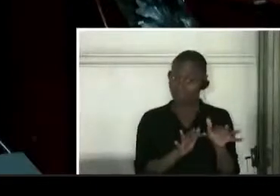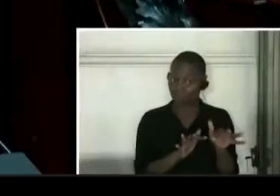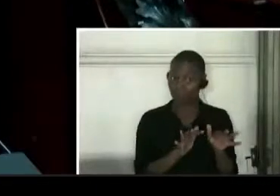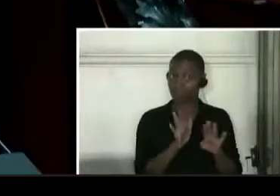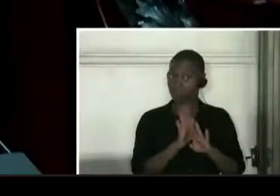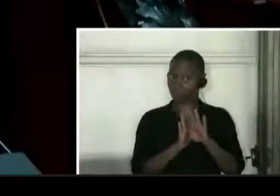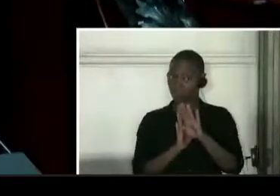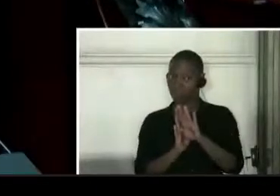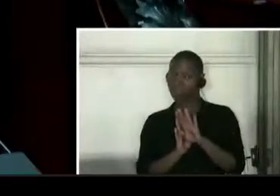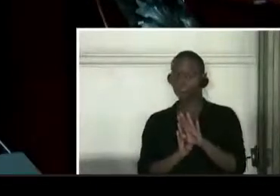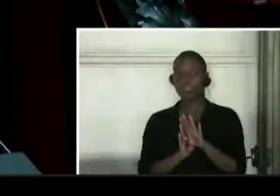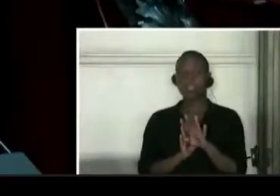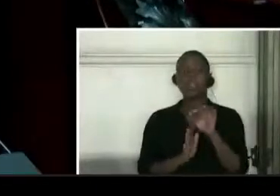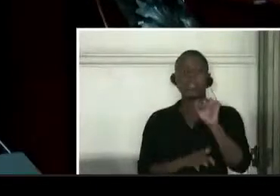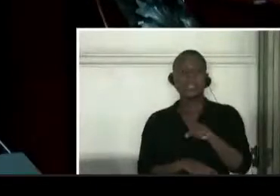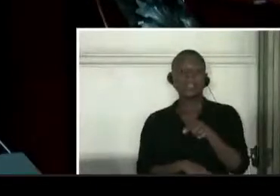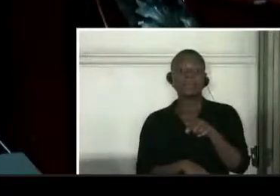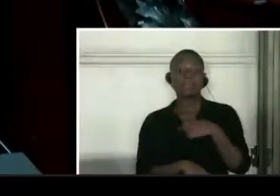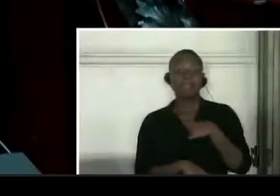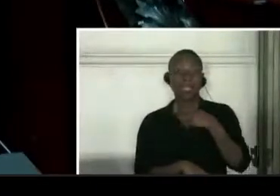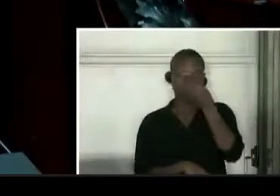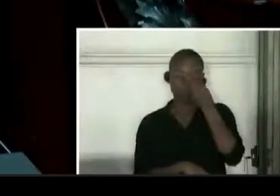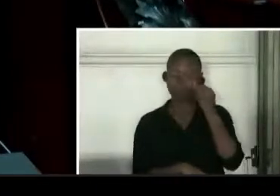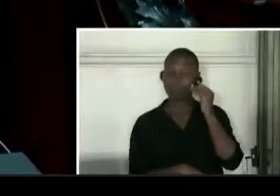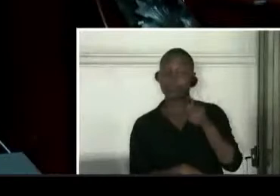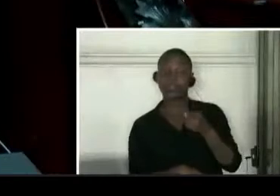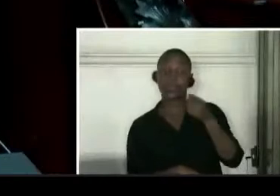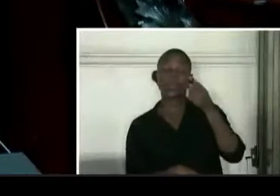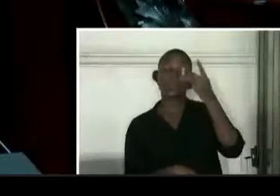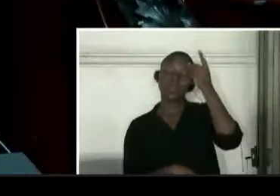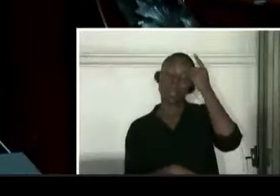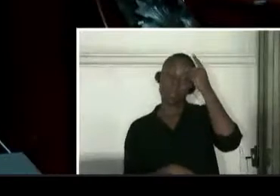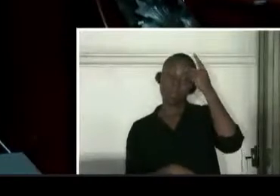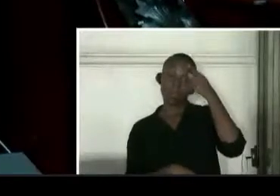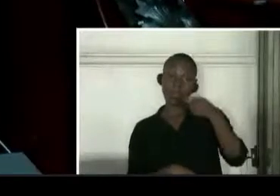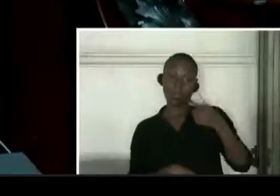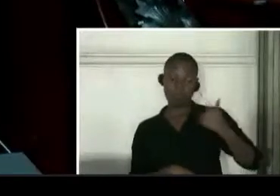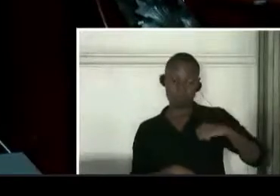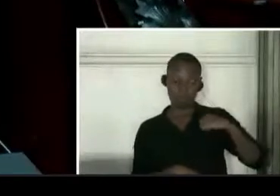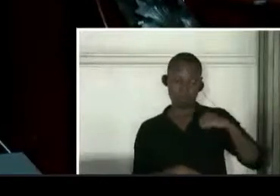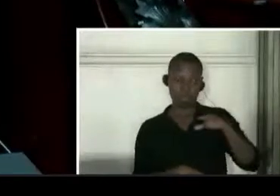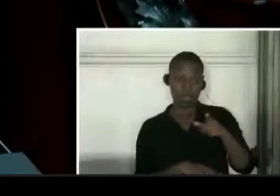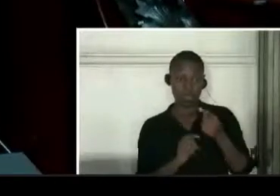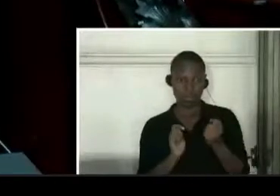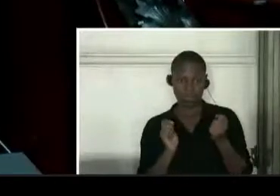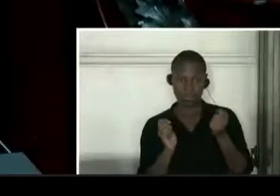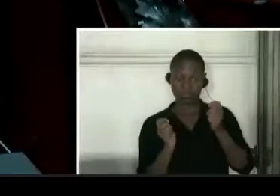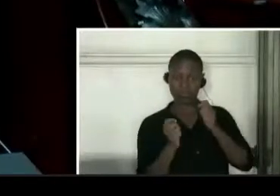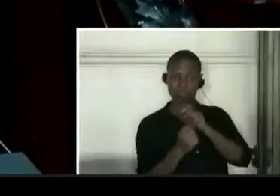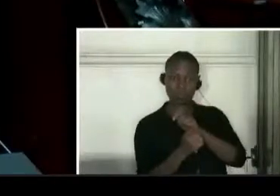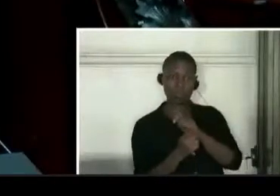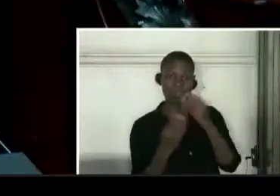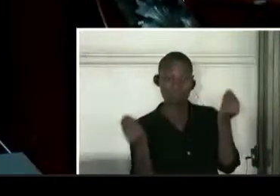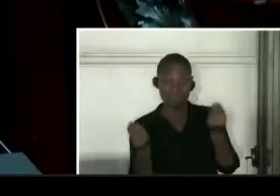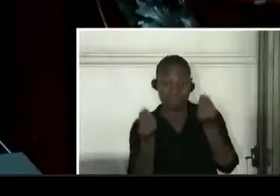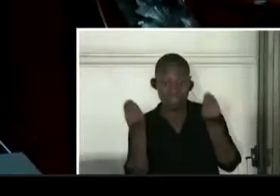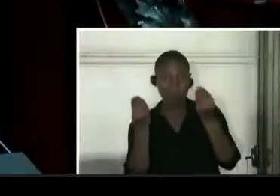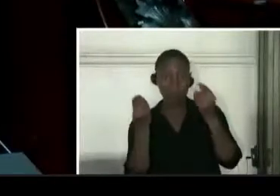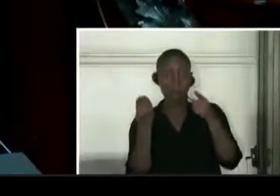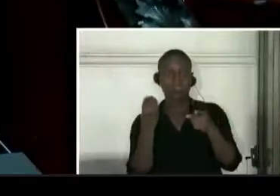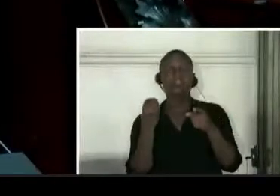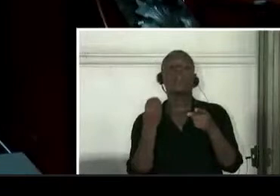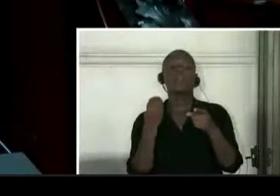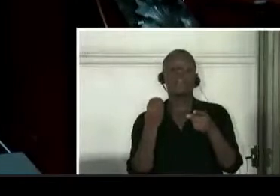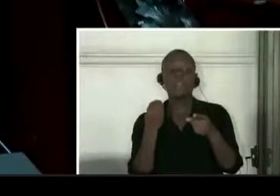note, I am reminded when eThekwini municipality wanted to convert the famous drive-in into social housing